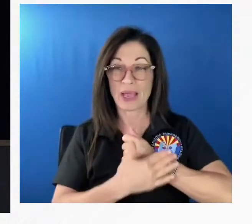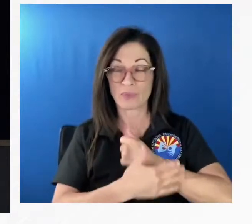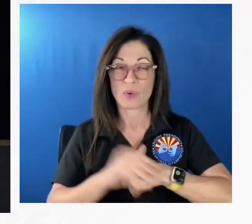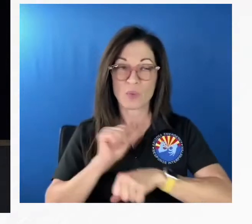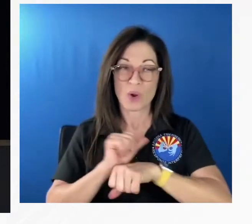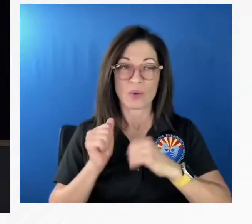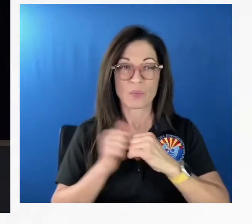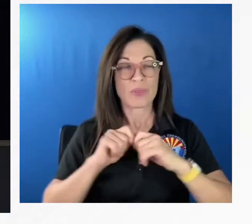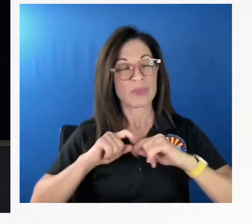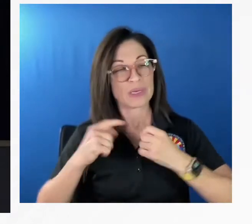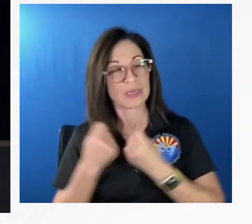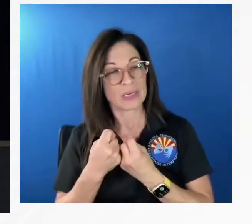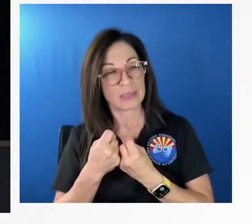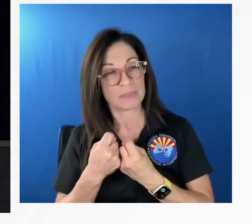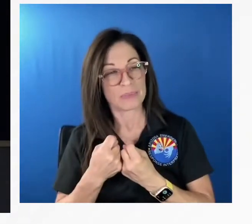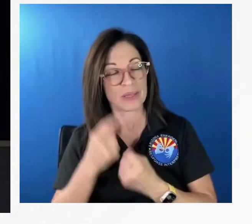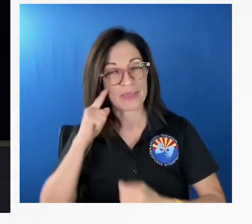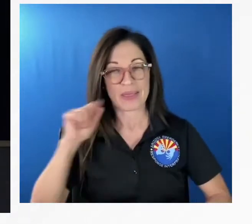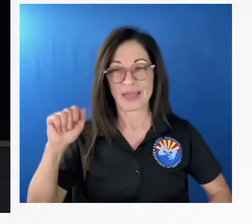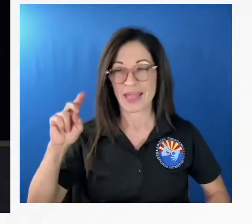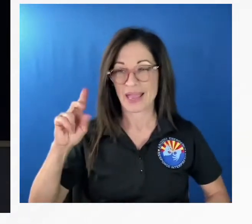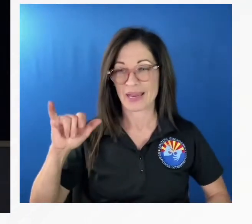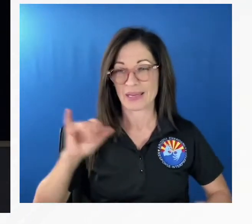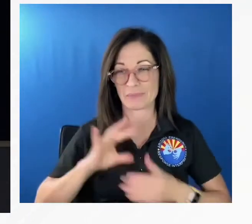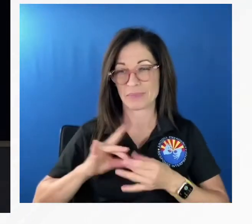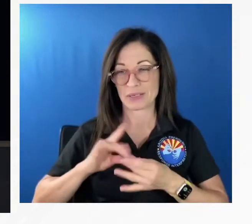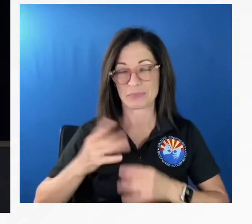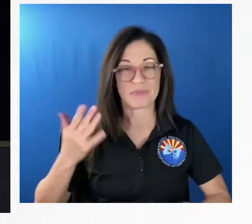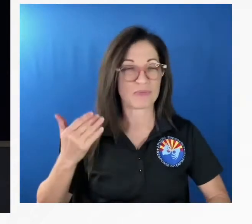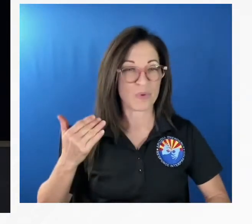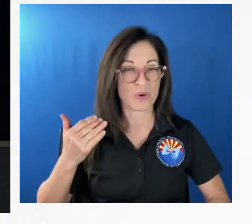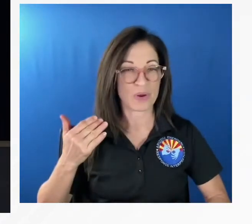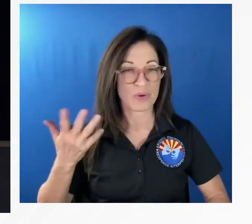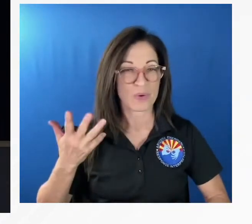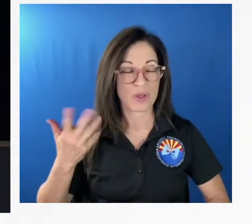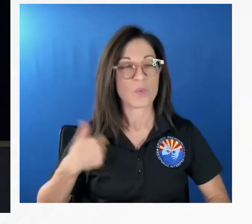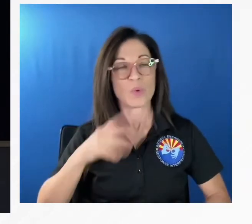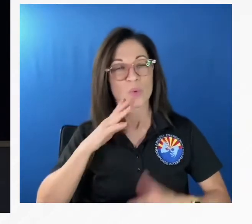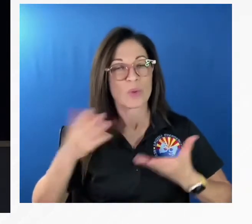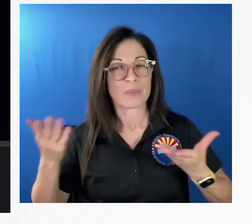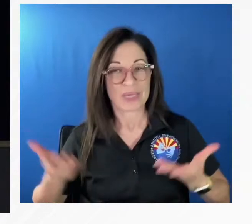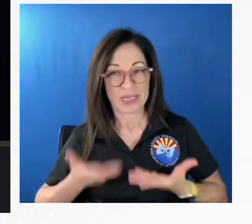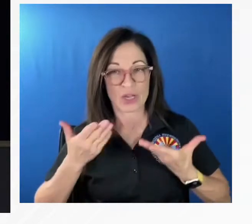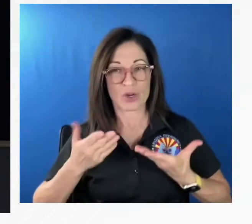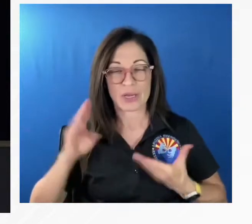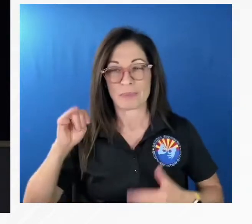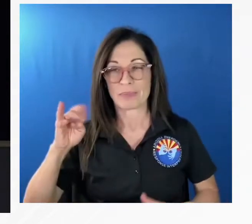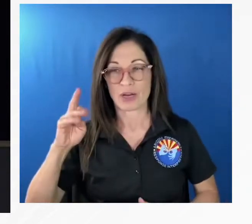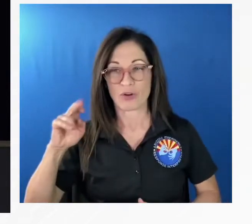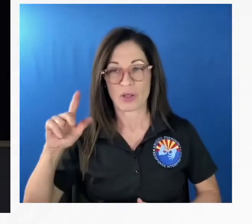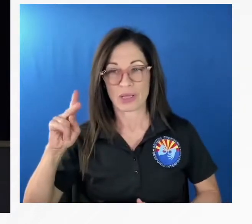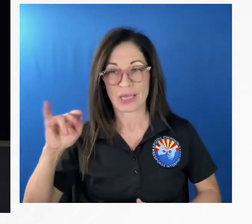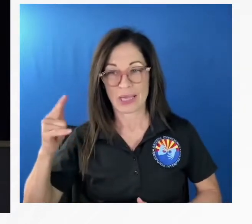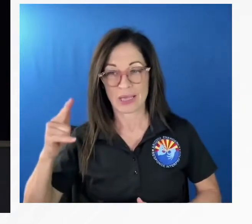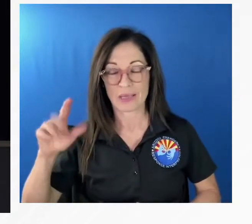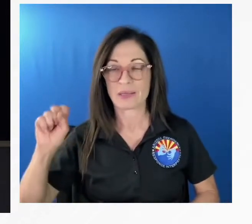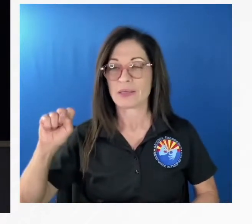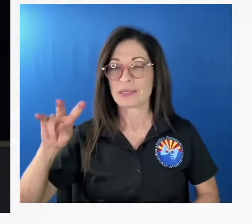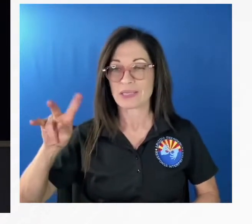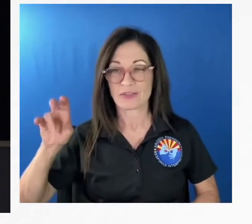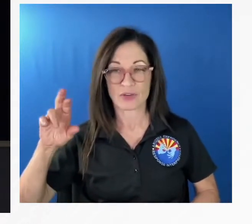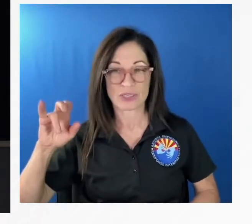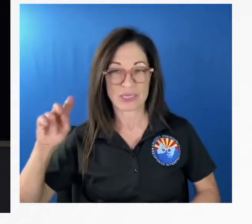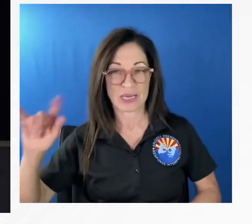team, and I think Andy brought it up earlier, we will be present in Mineral King, Silver City community. We'll